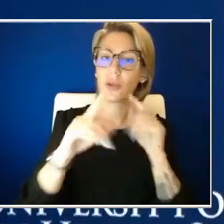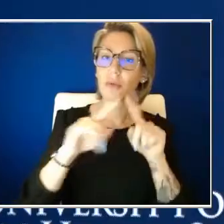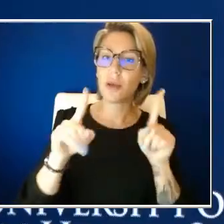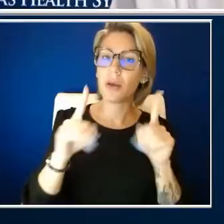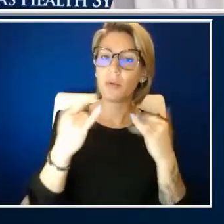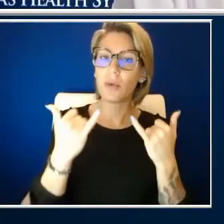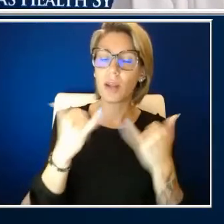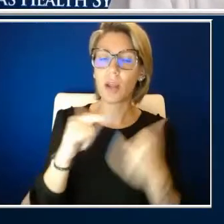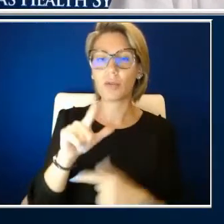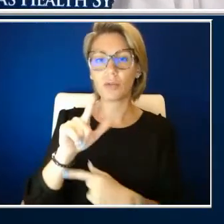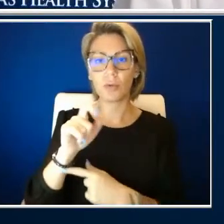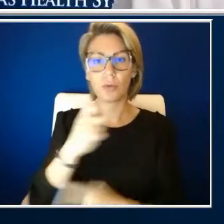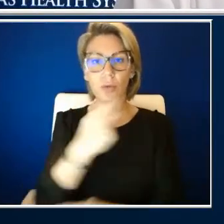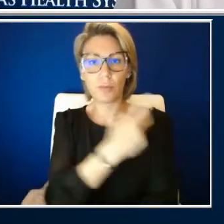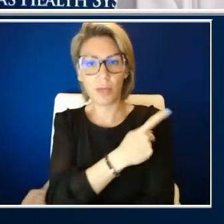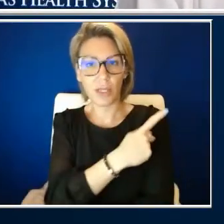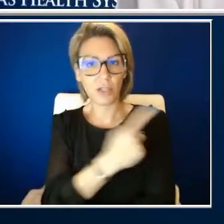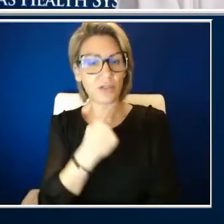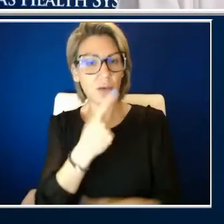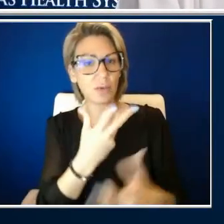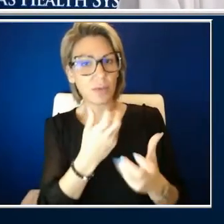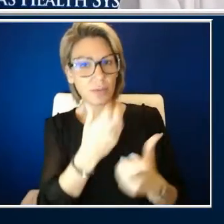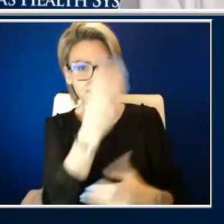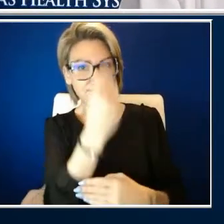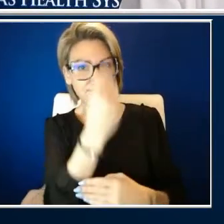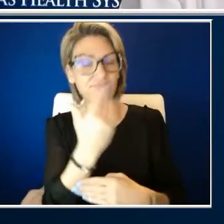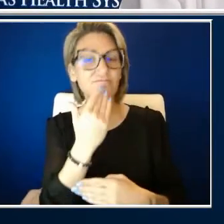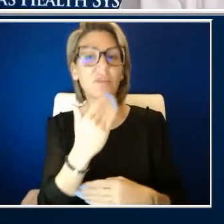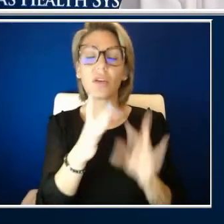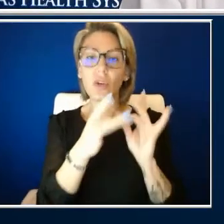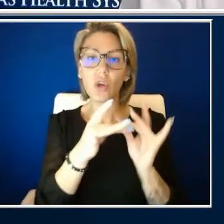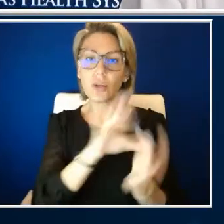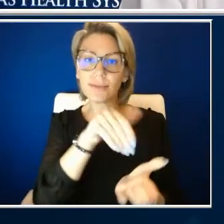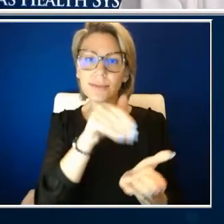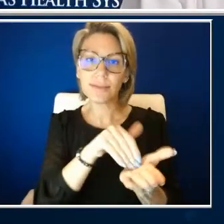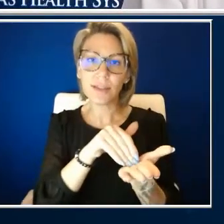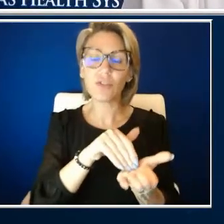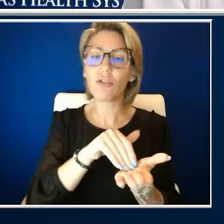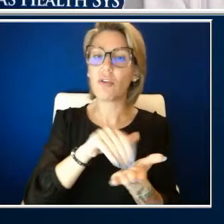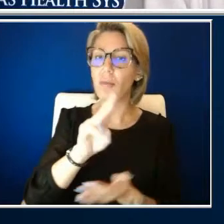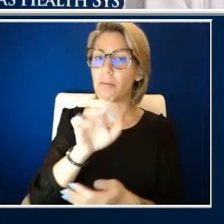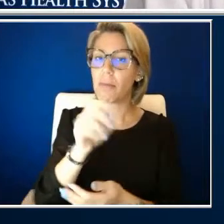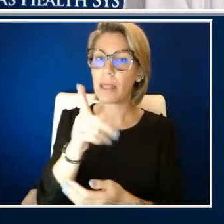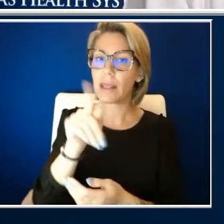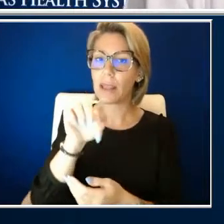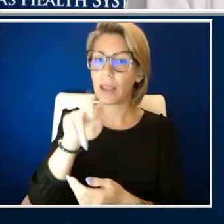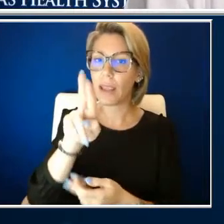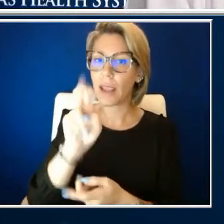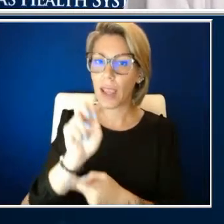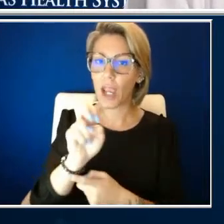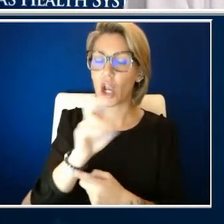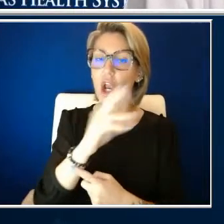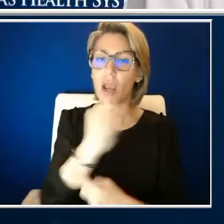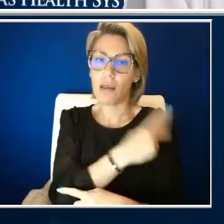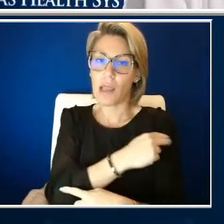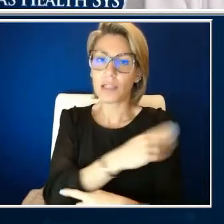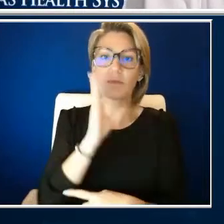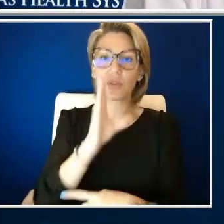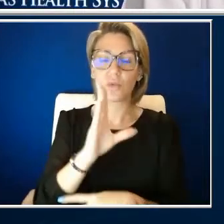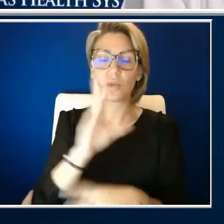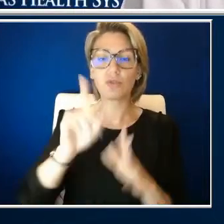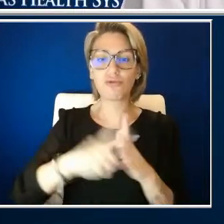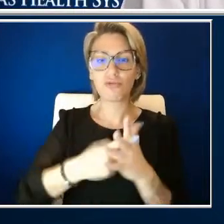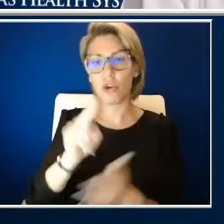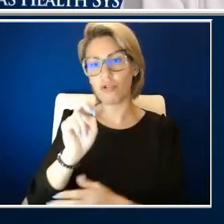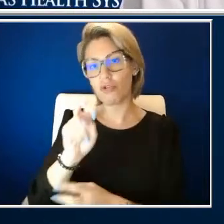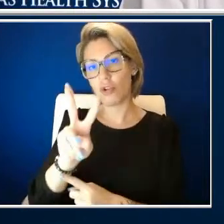I should note that according to the Center for Medicare and Medicaid Services, hospitals are going to be required, starting in November, to report